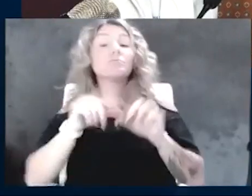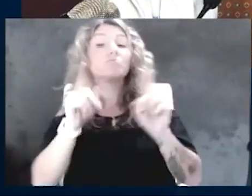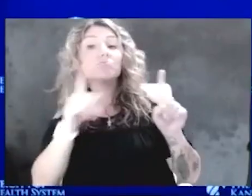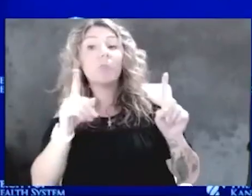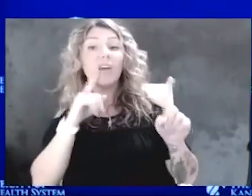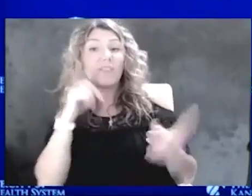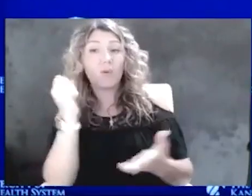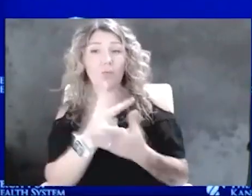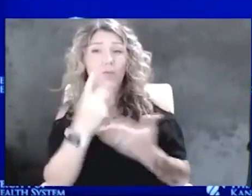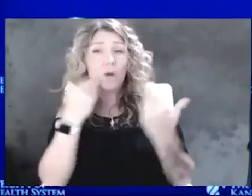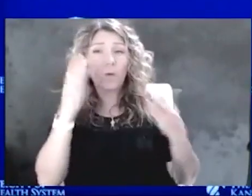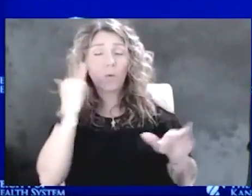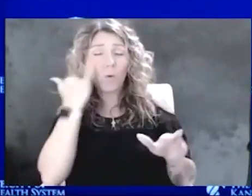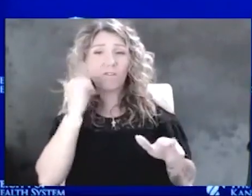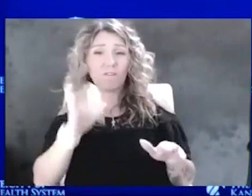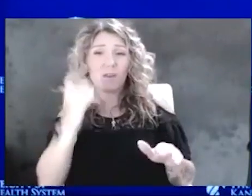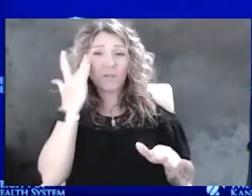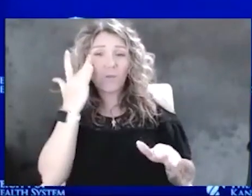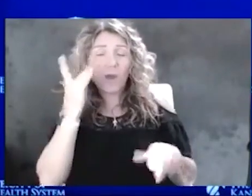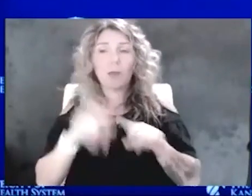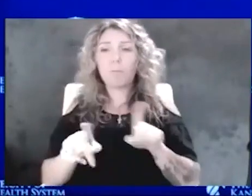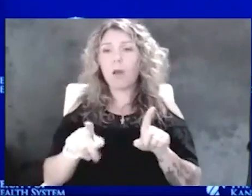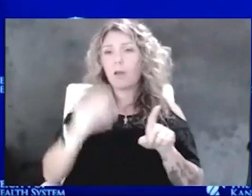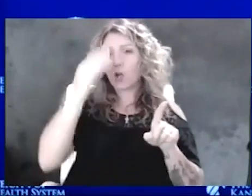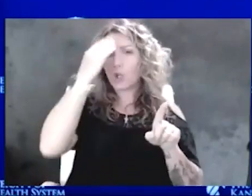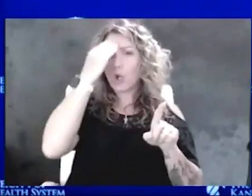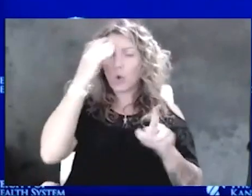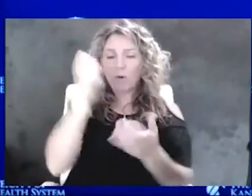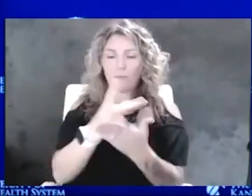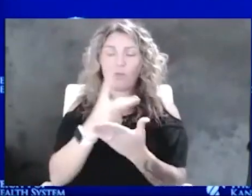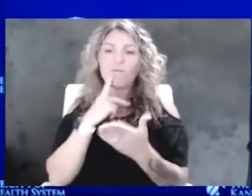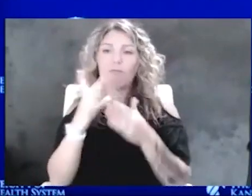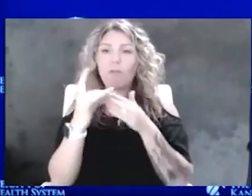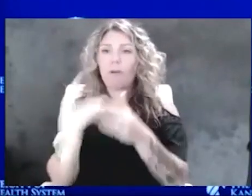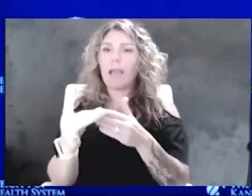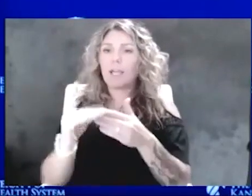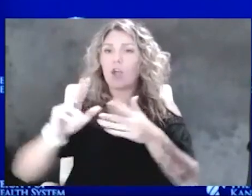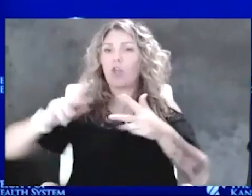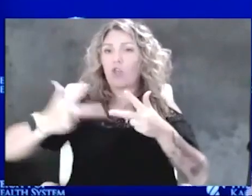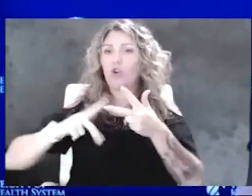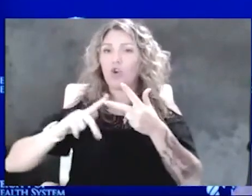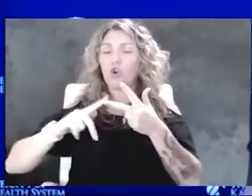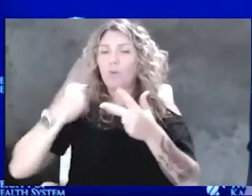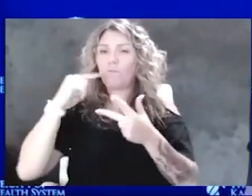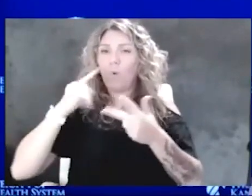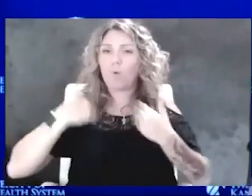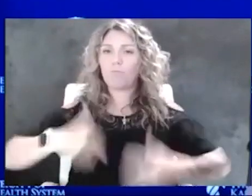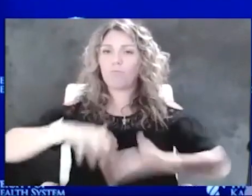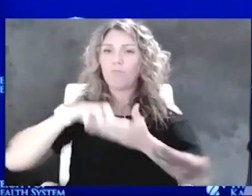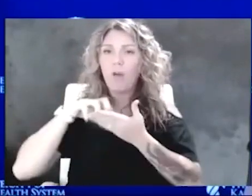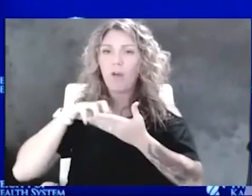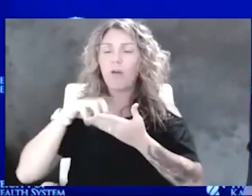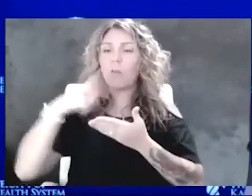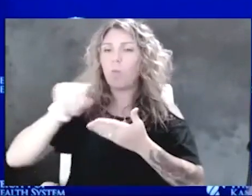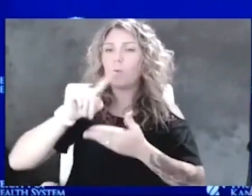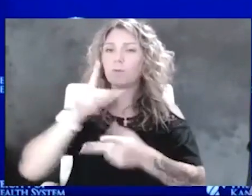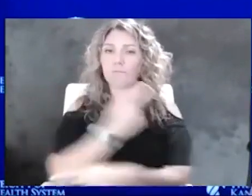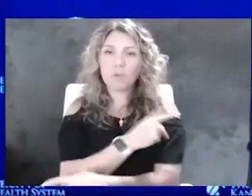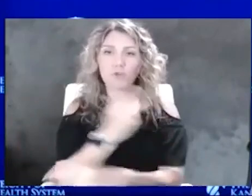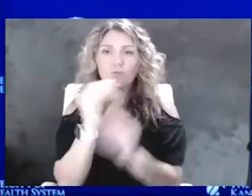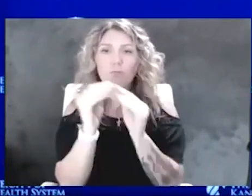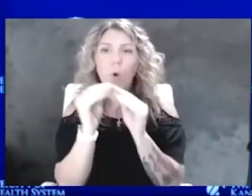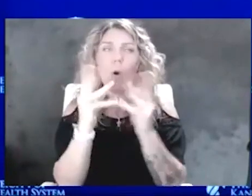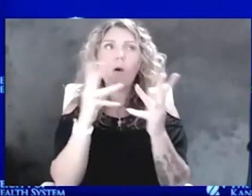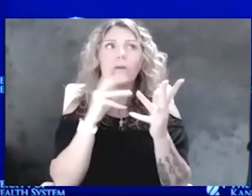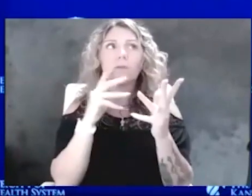know that with the approval or guidance of the third dose for immunosuppressed, we know those patients are really more in tune